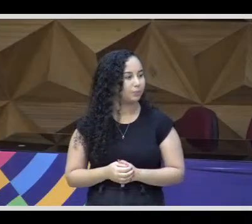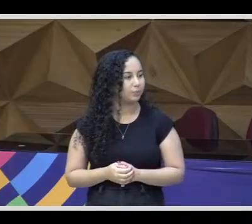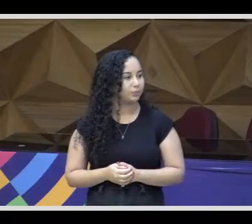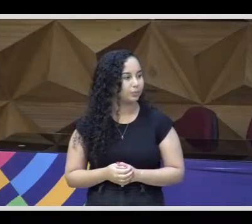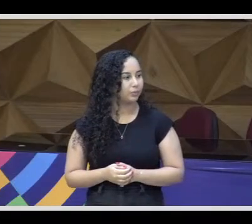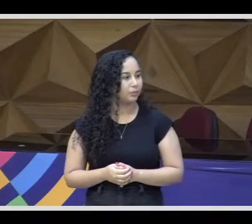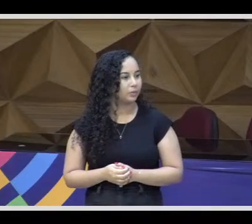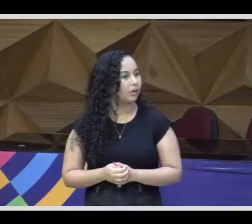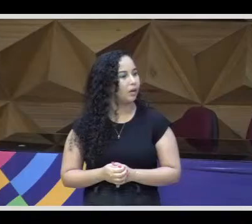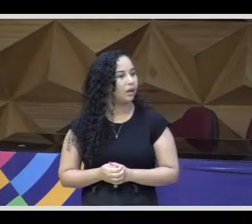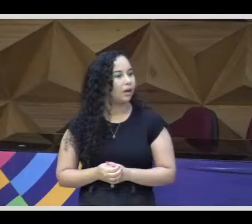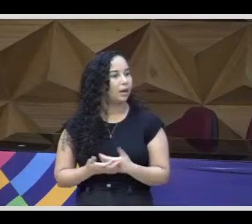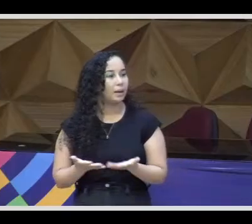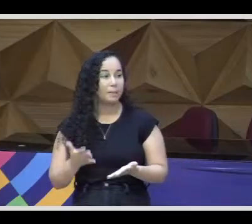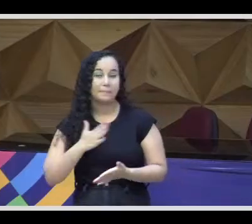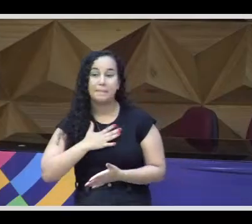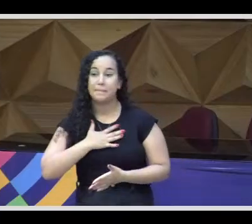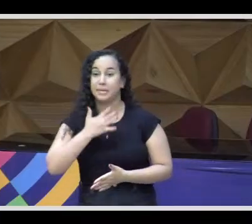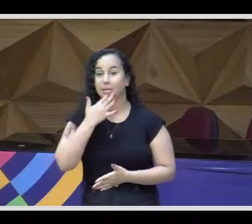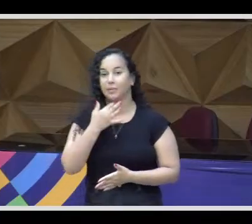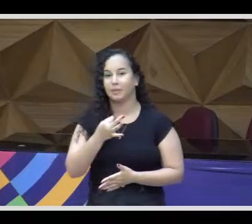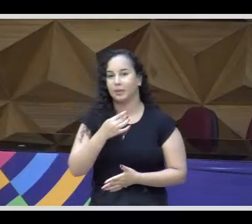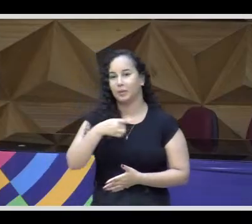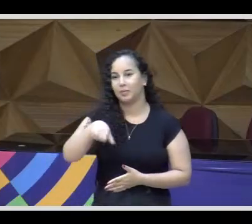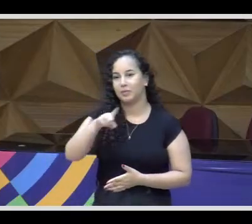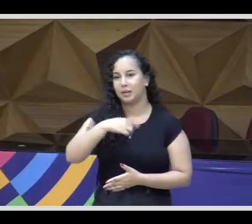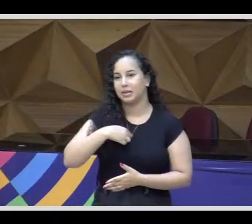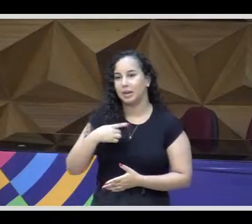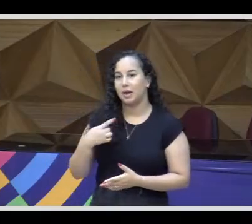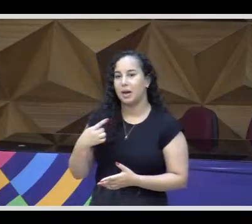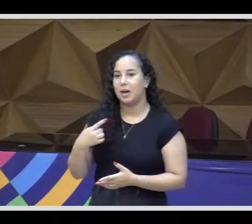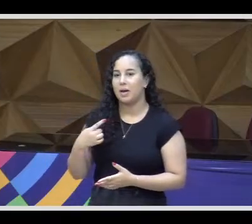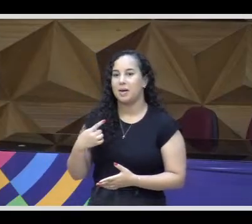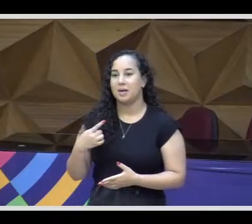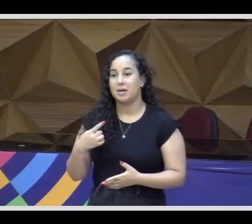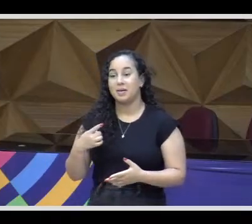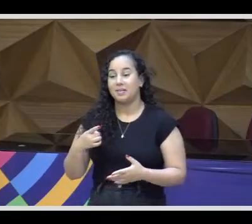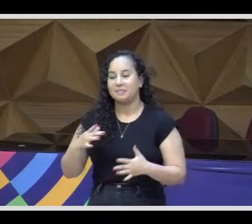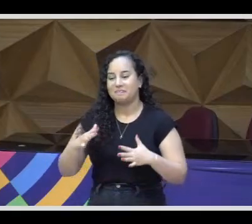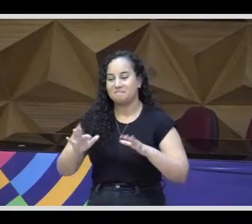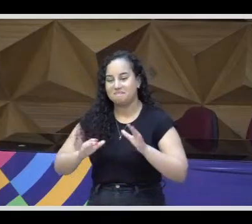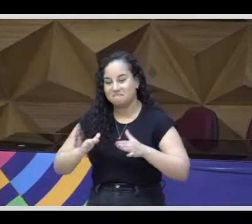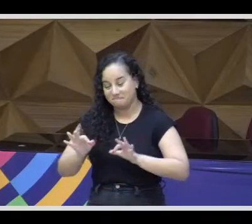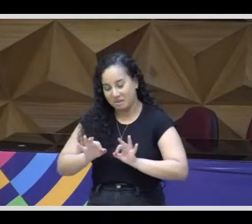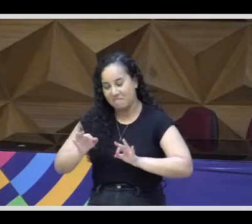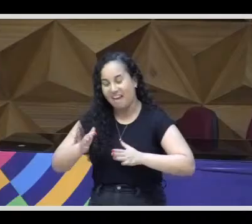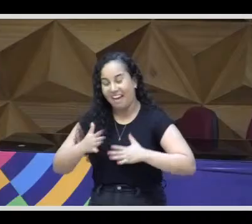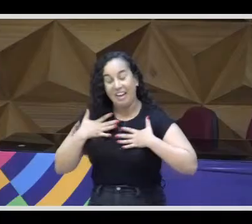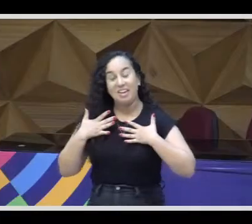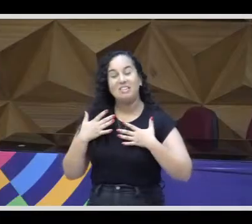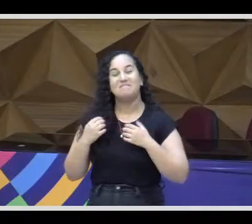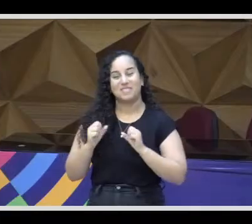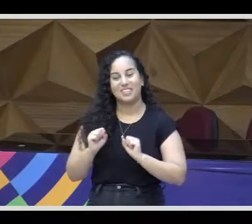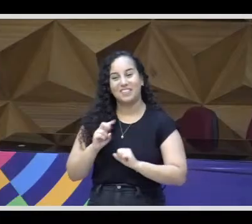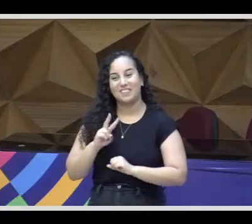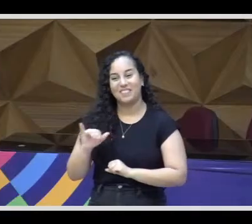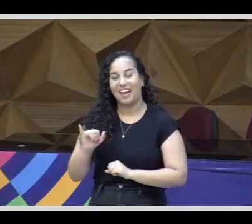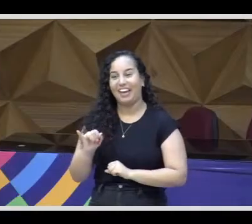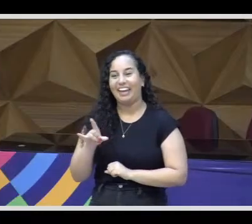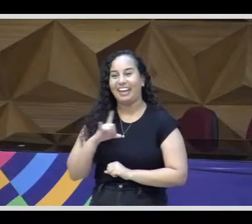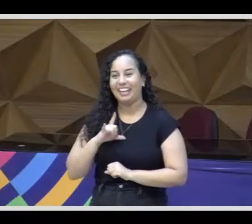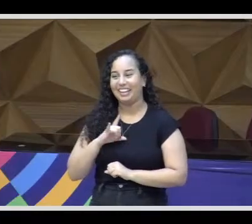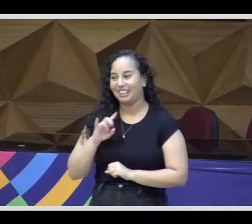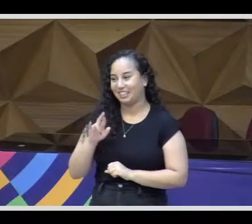my suggestion is prepare for great emotions. It's not gonna be easy. Most